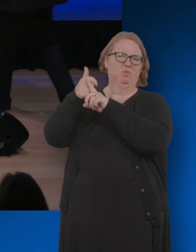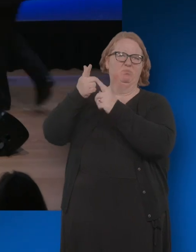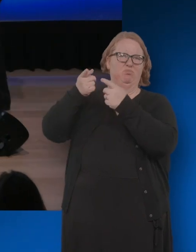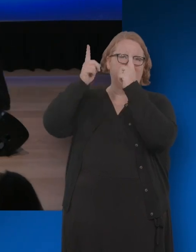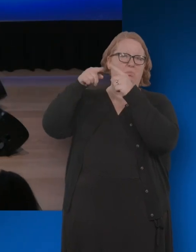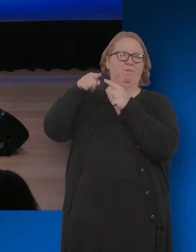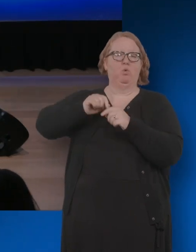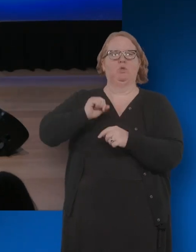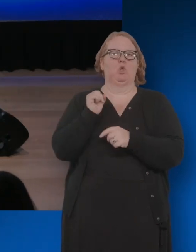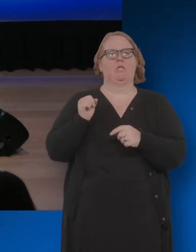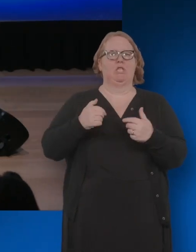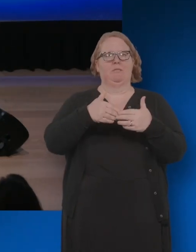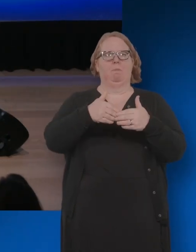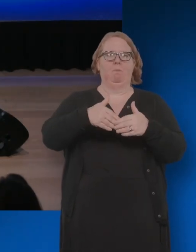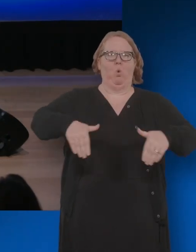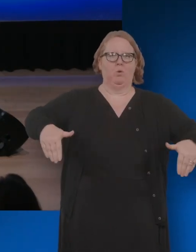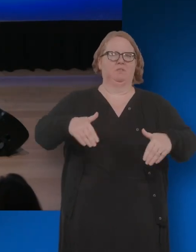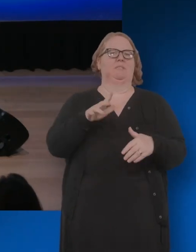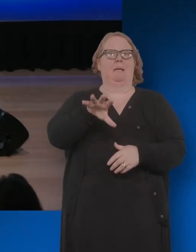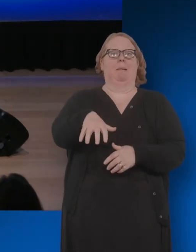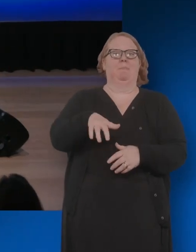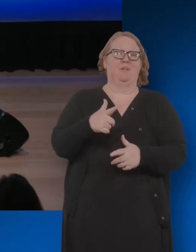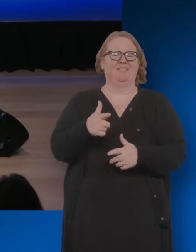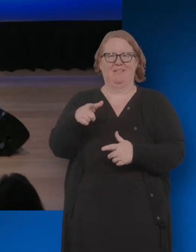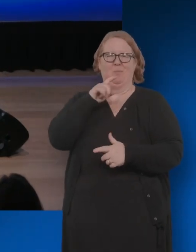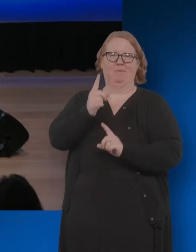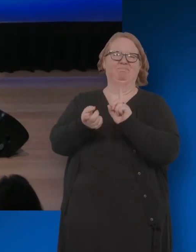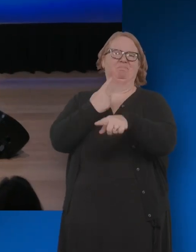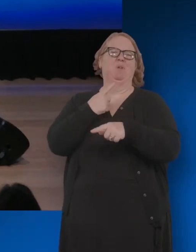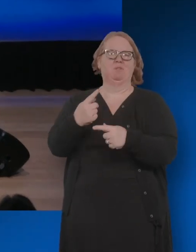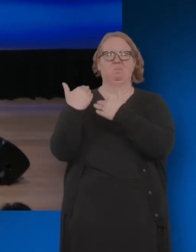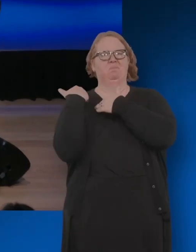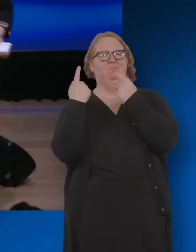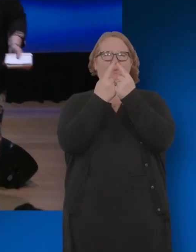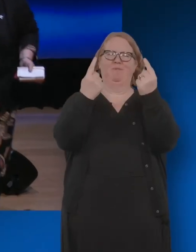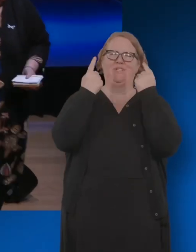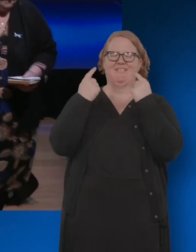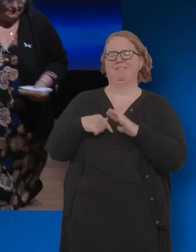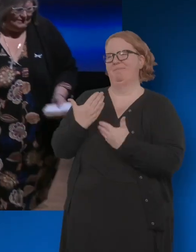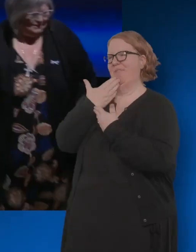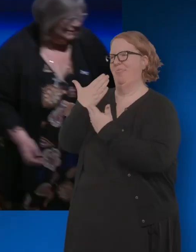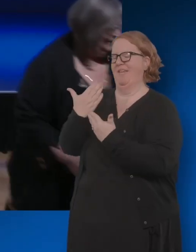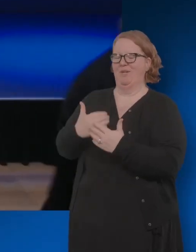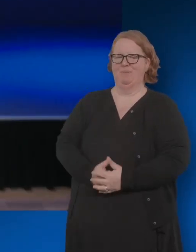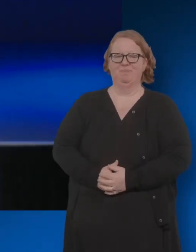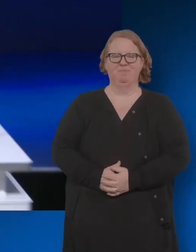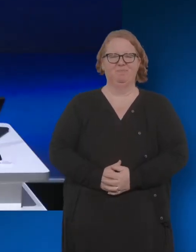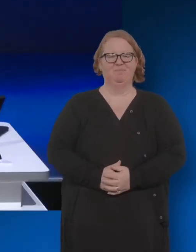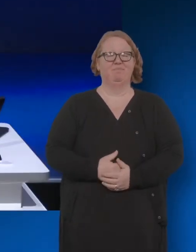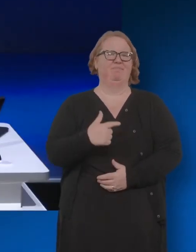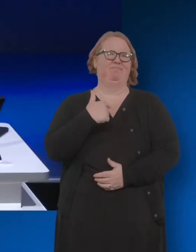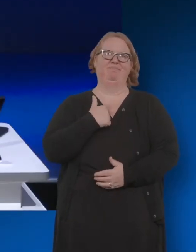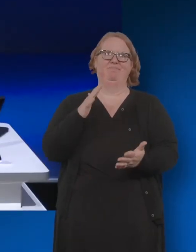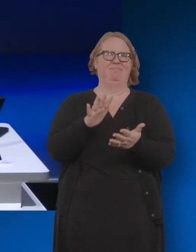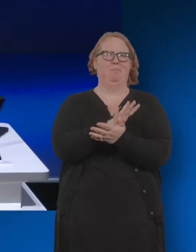moment, to come and give a short reply on behalf of the university. Thank you for that, Jane. It's my really very